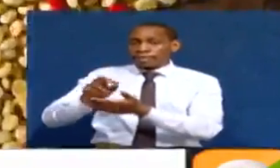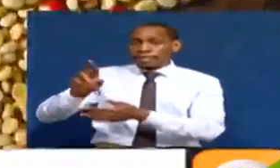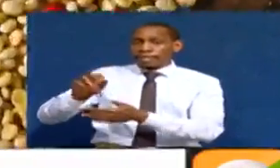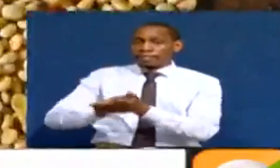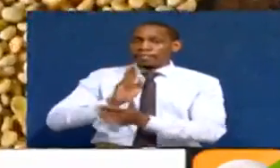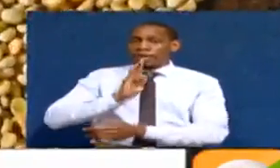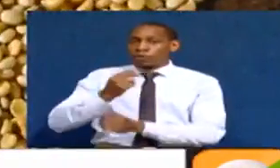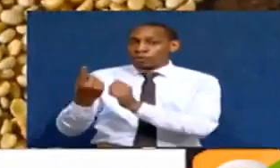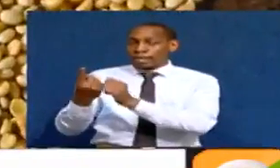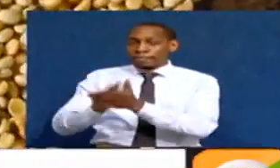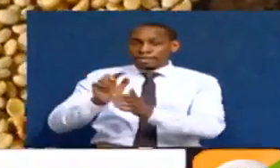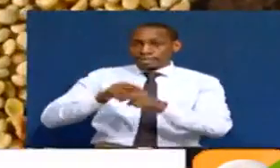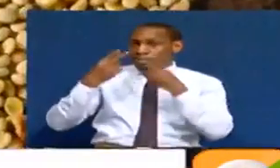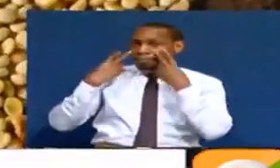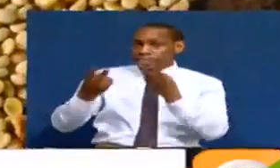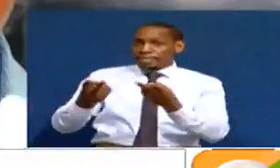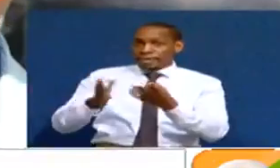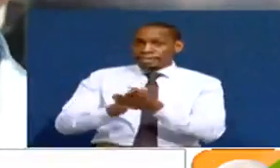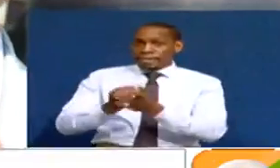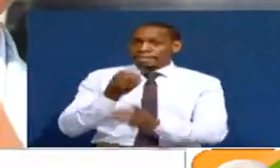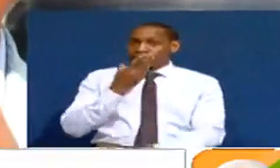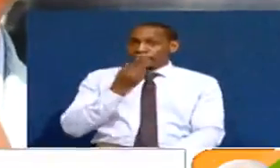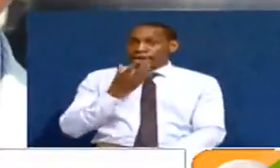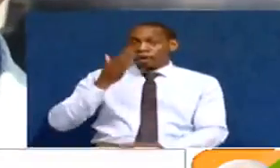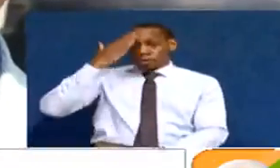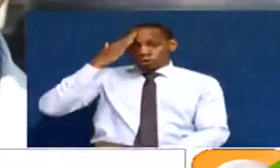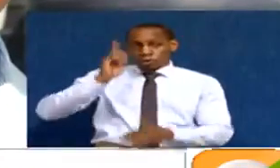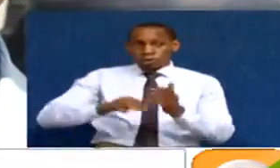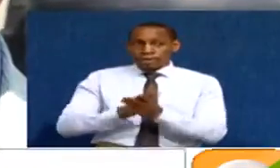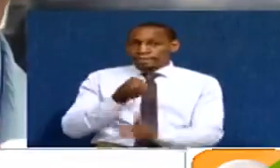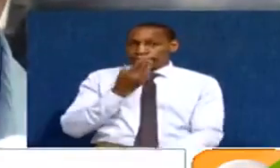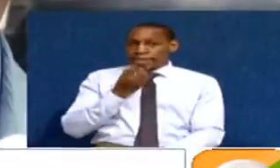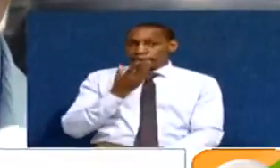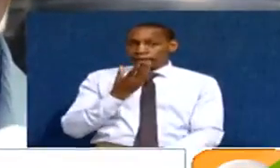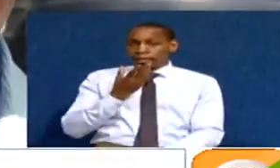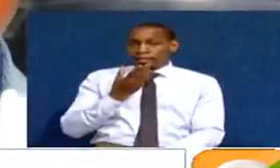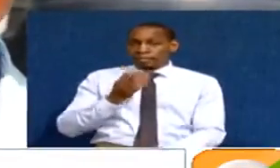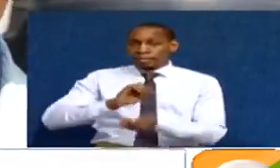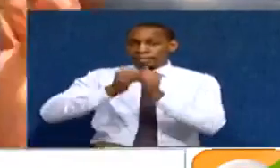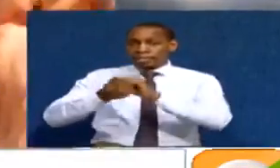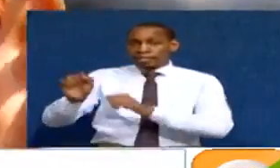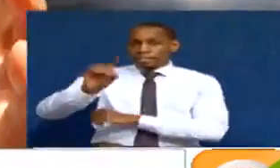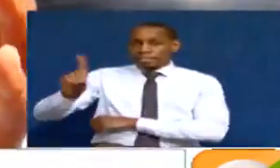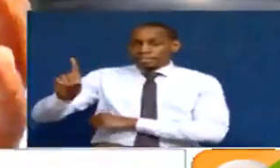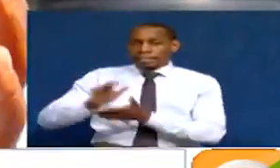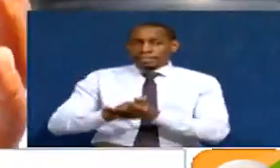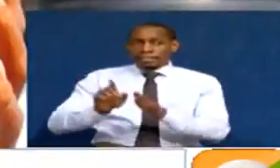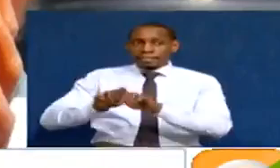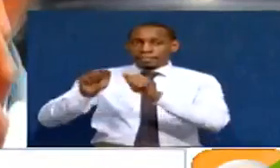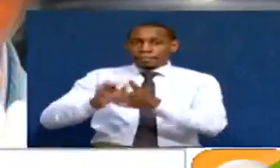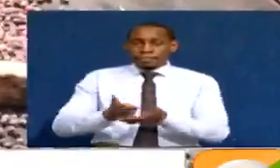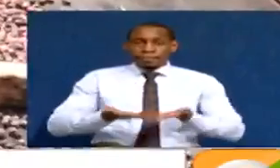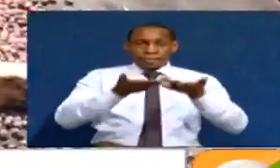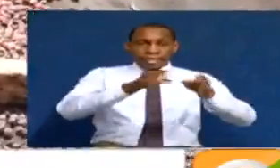Ruiru 11, ukiona maua, ujue, hiyo maua itakuwa begu, na ikuwa begu utapeleka